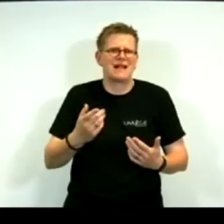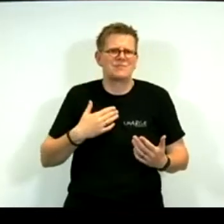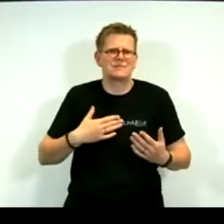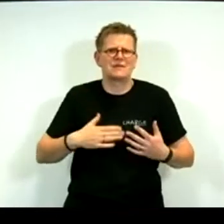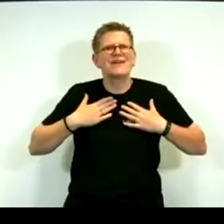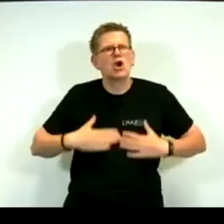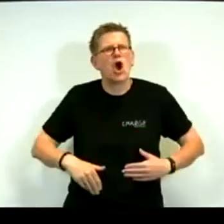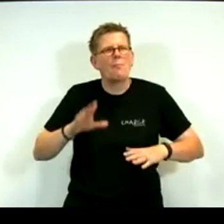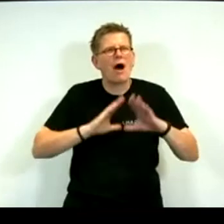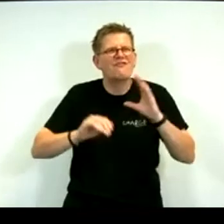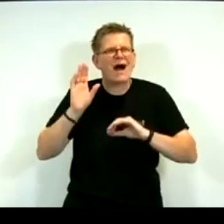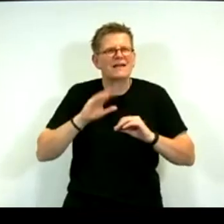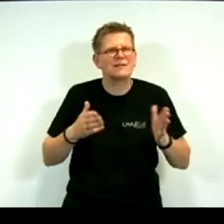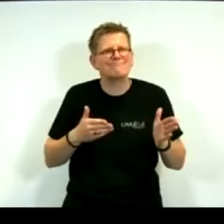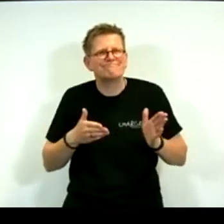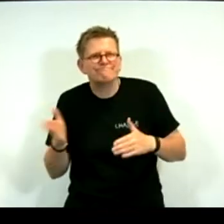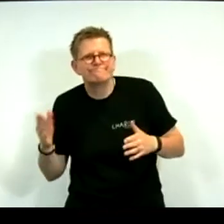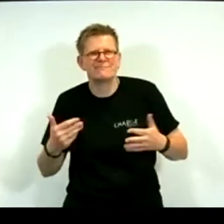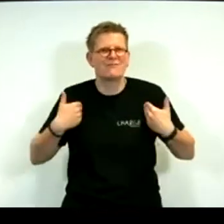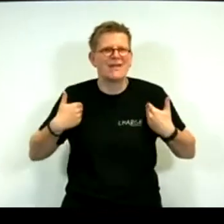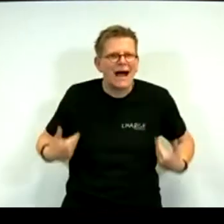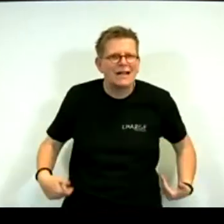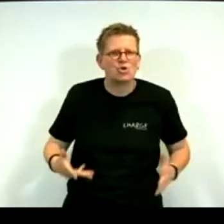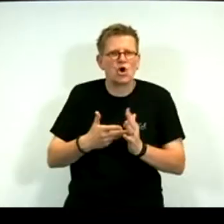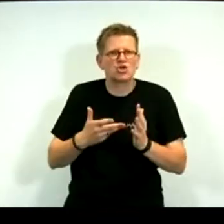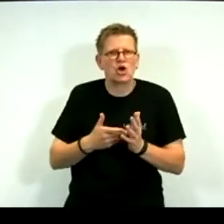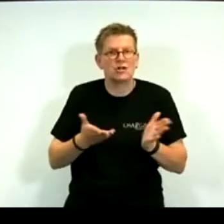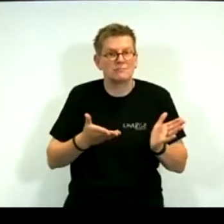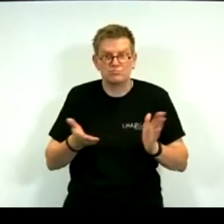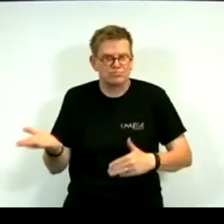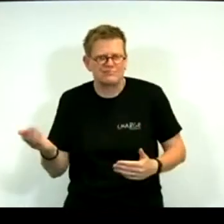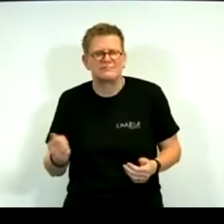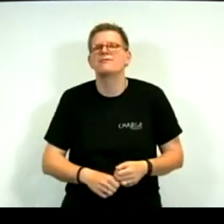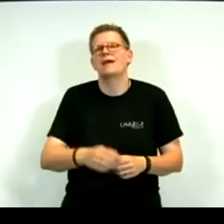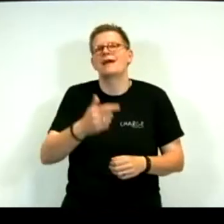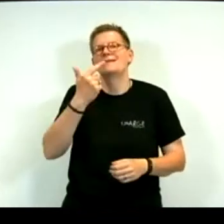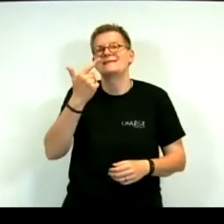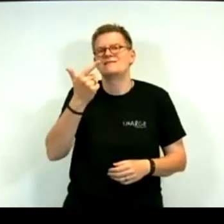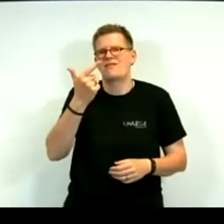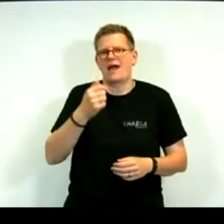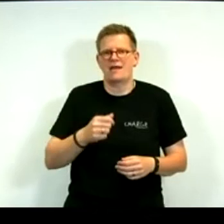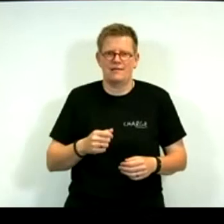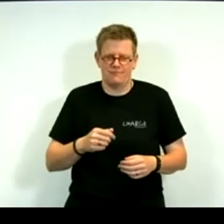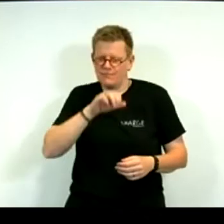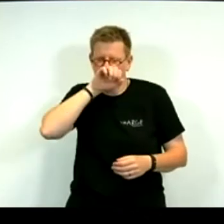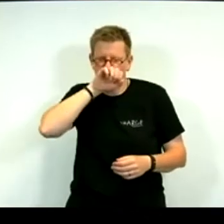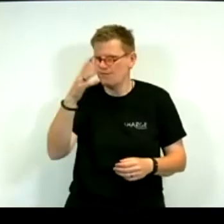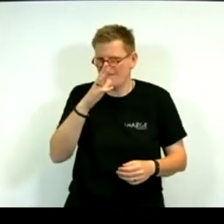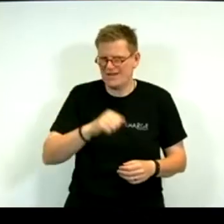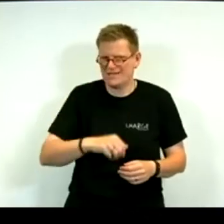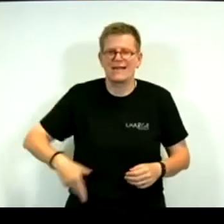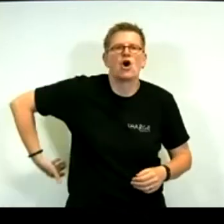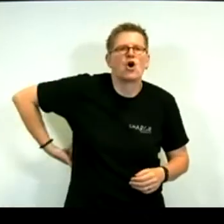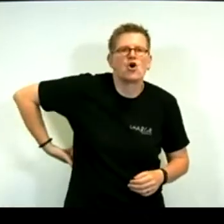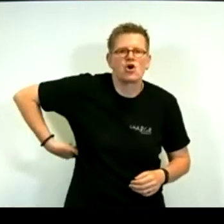they may have two favorite positions. One will be flat on their back, but the other one might be standing